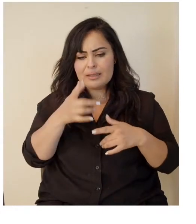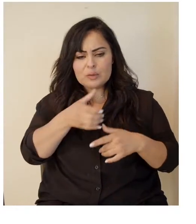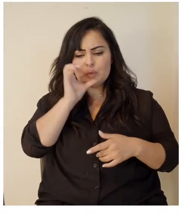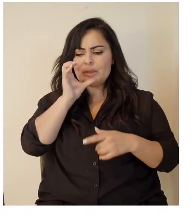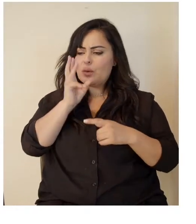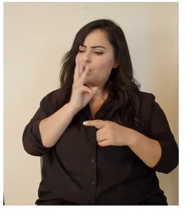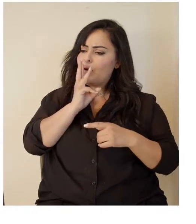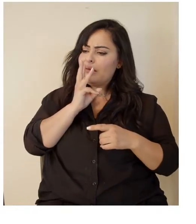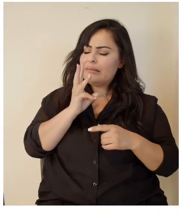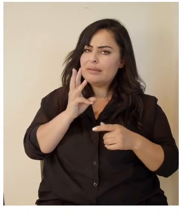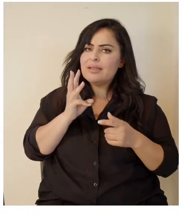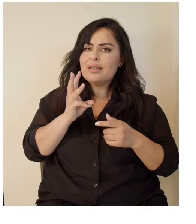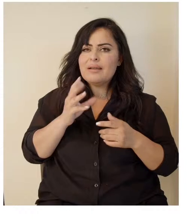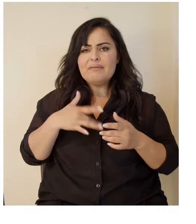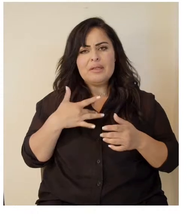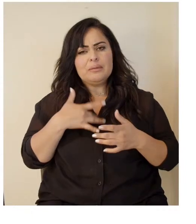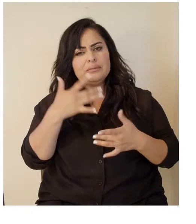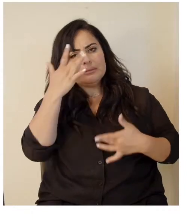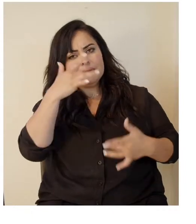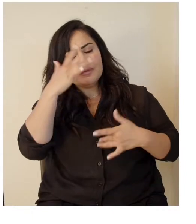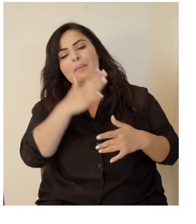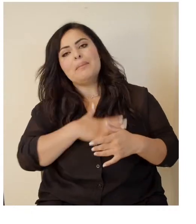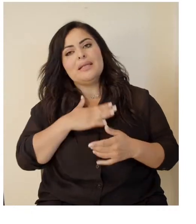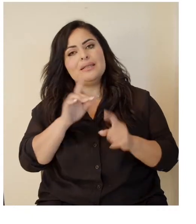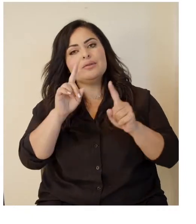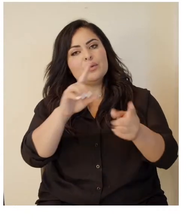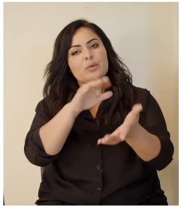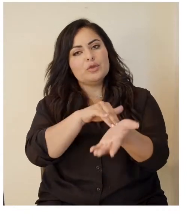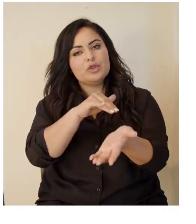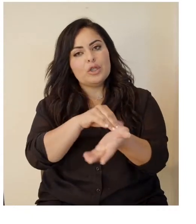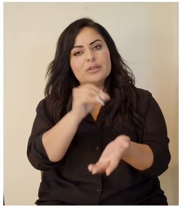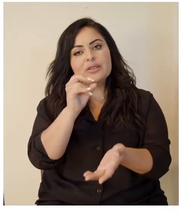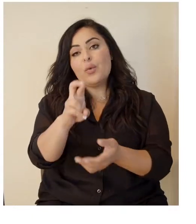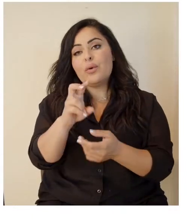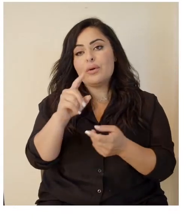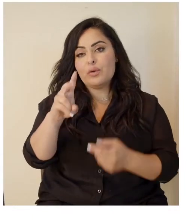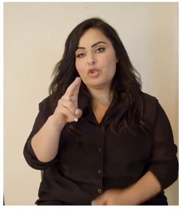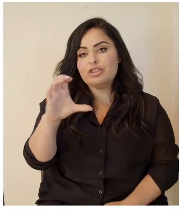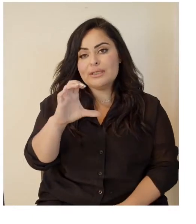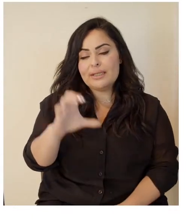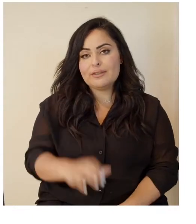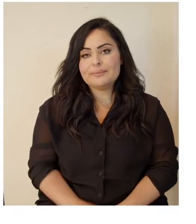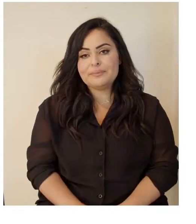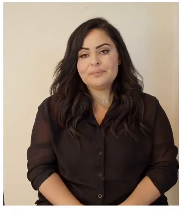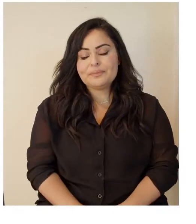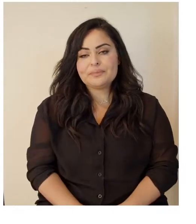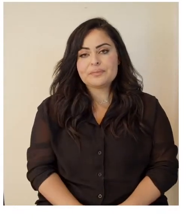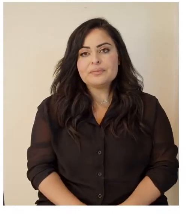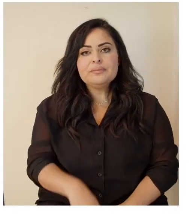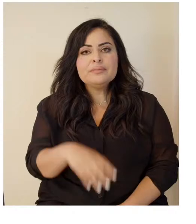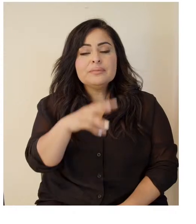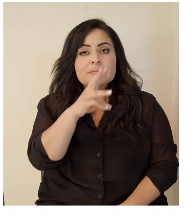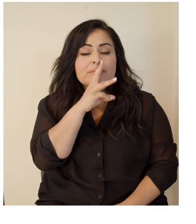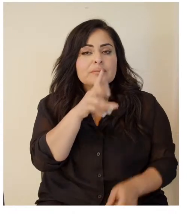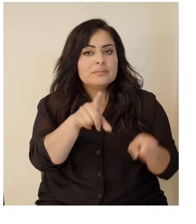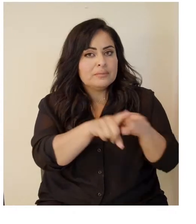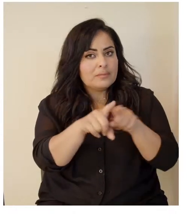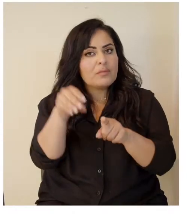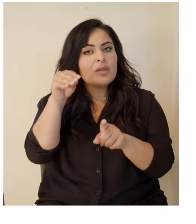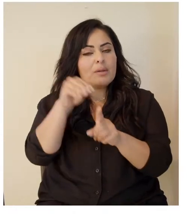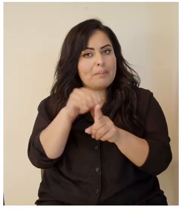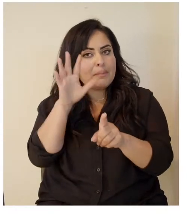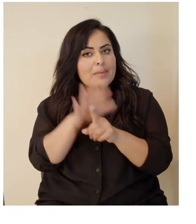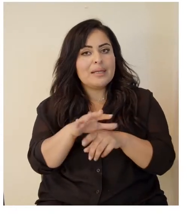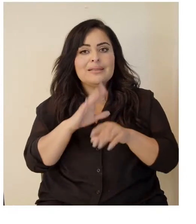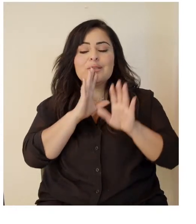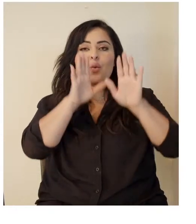contaminated water, of course, go seek medical care from your doctor or an urgent care. The water is also impacting our ocean